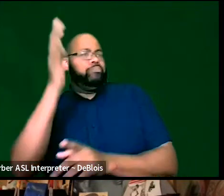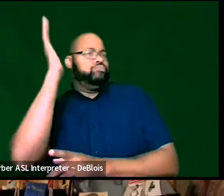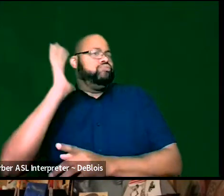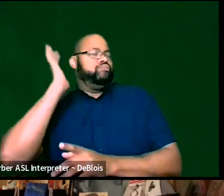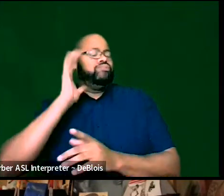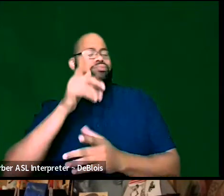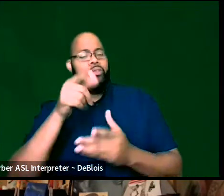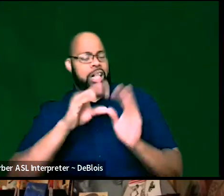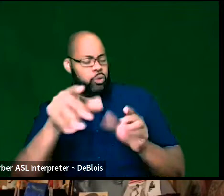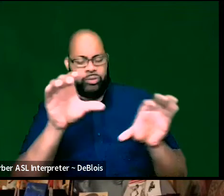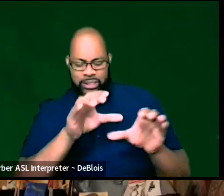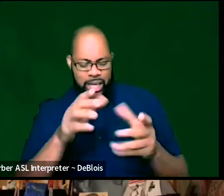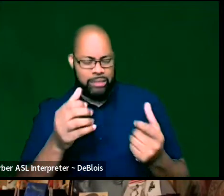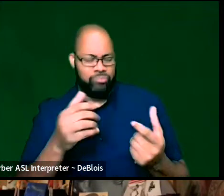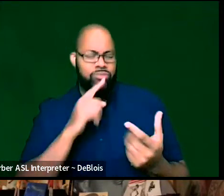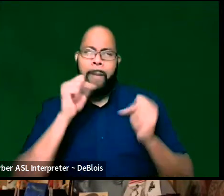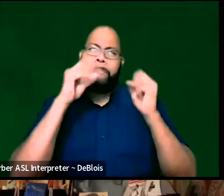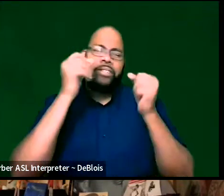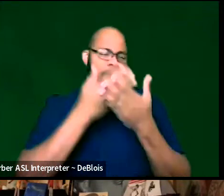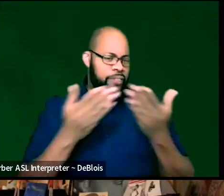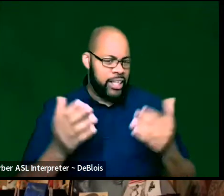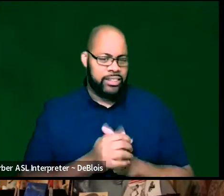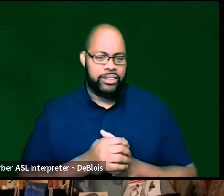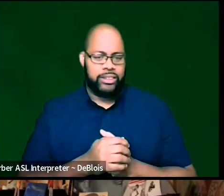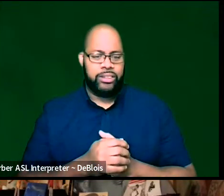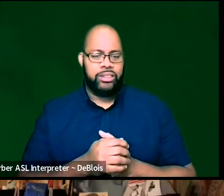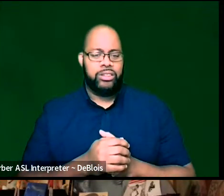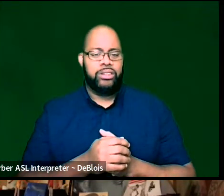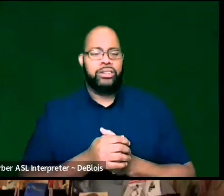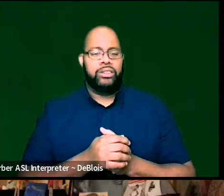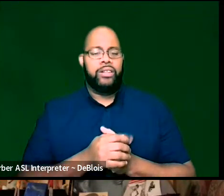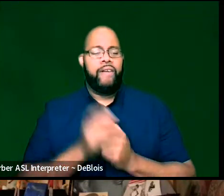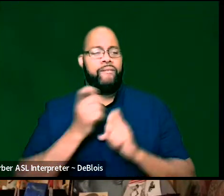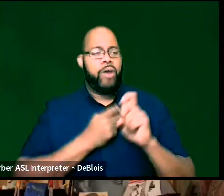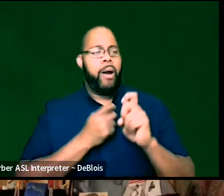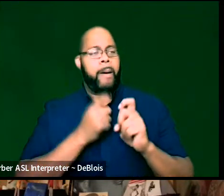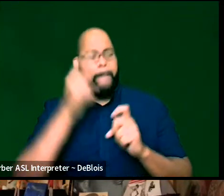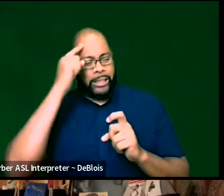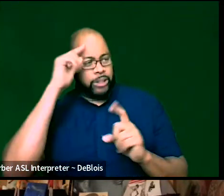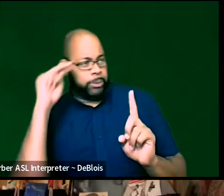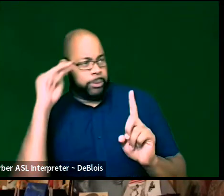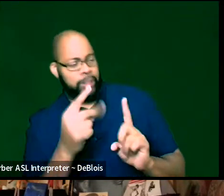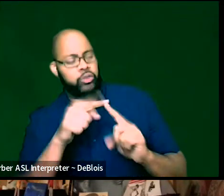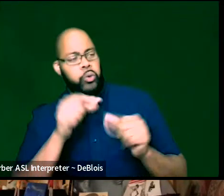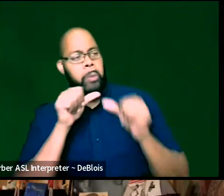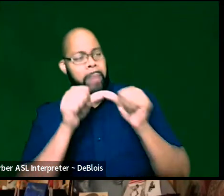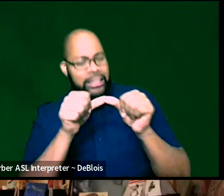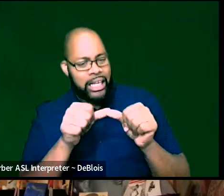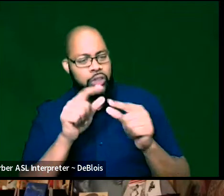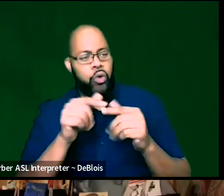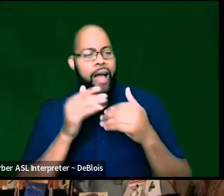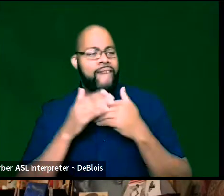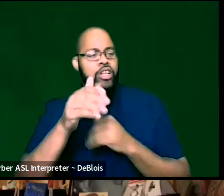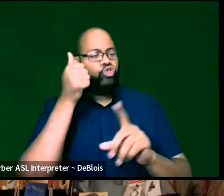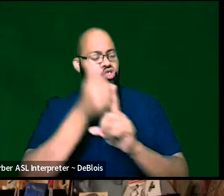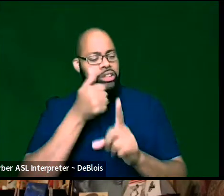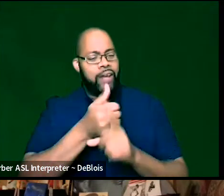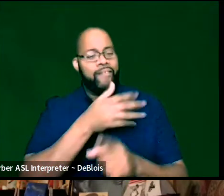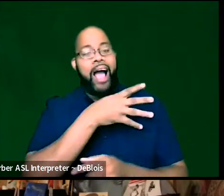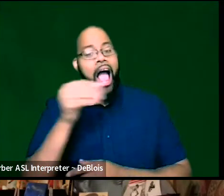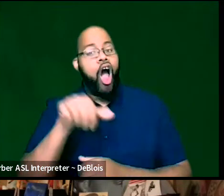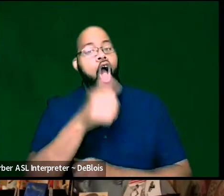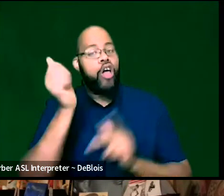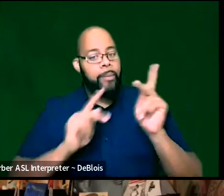you guys have done amazing things from a mental standpoint to maintain, to advance yourself and